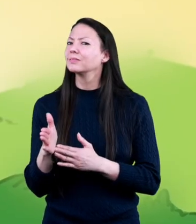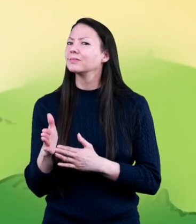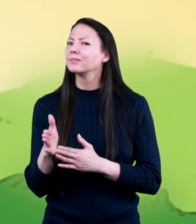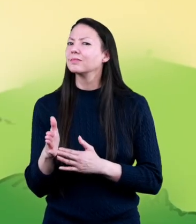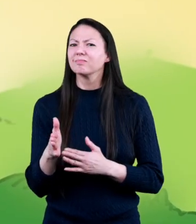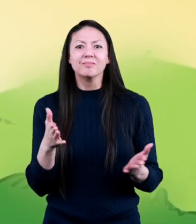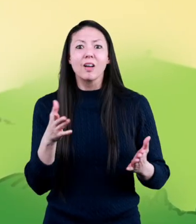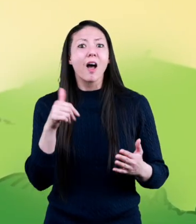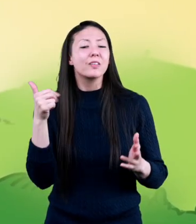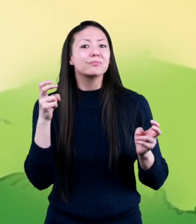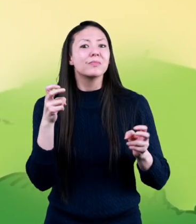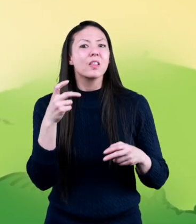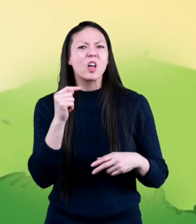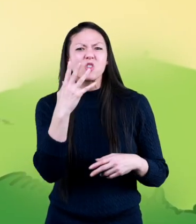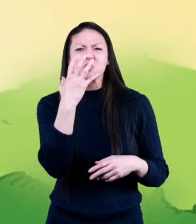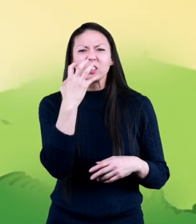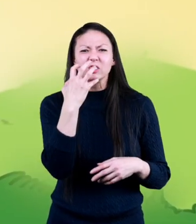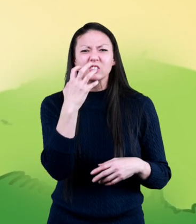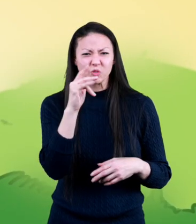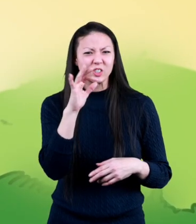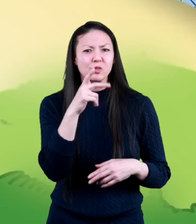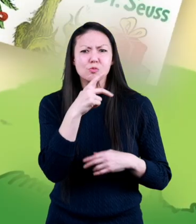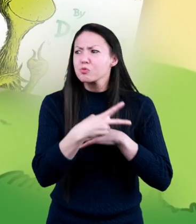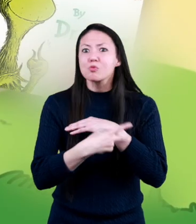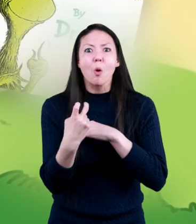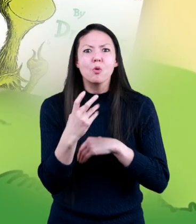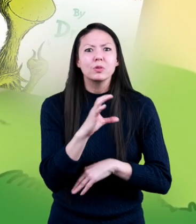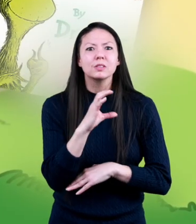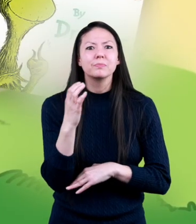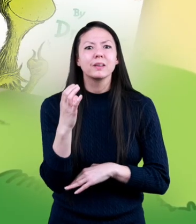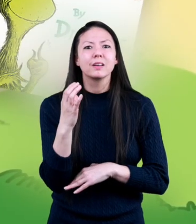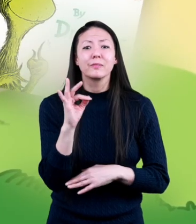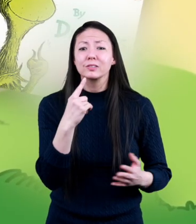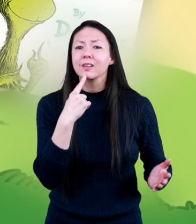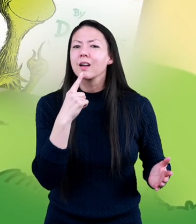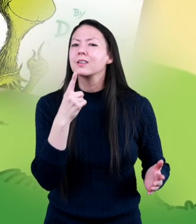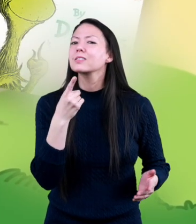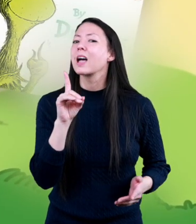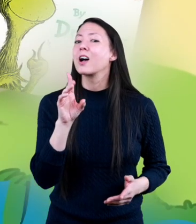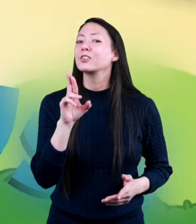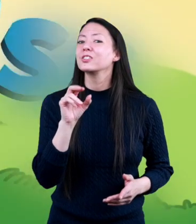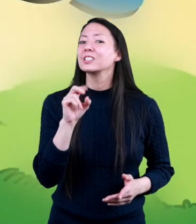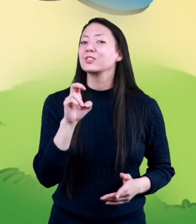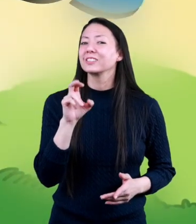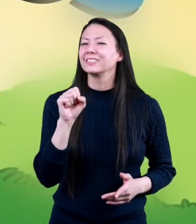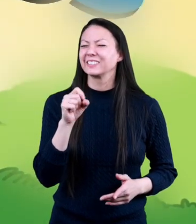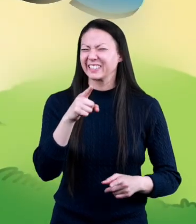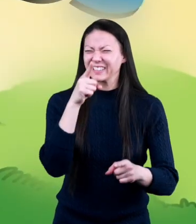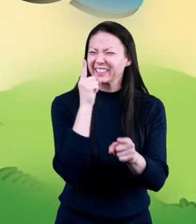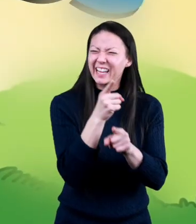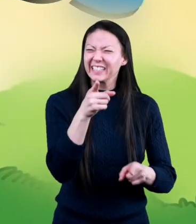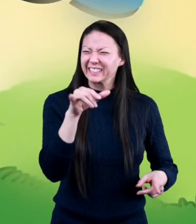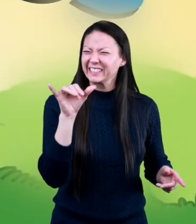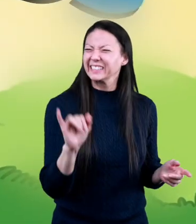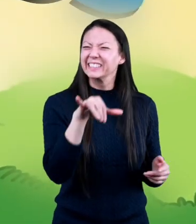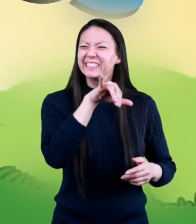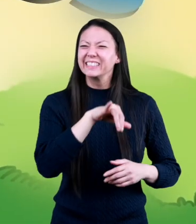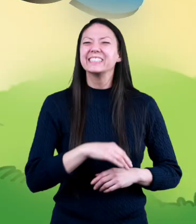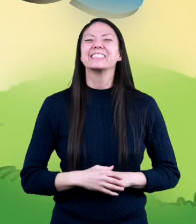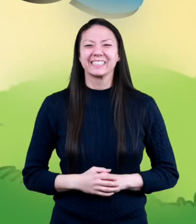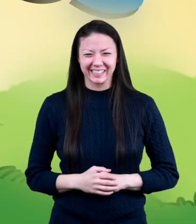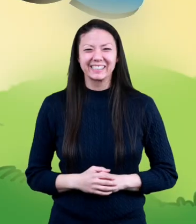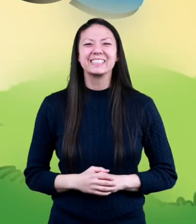Fish, and The Grinch Who Stole Christmas? If you said Dr. Seuss, you're absolutely